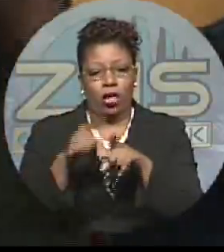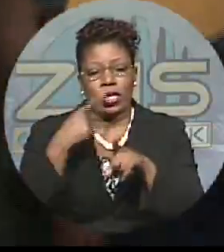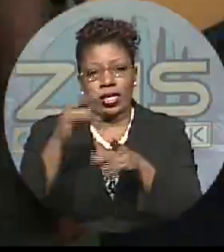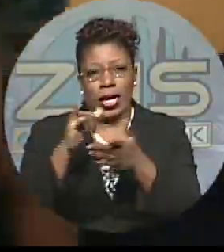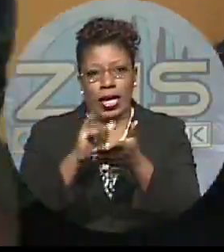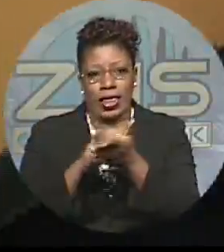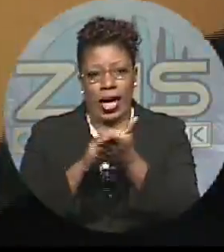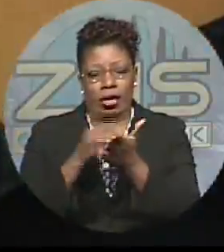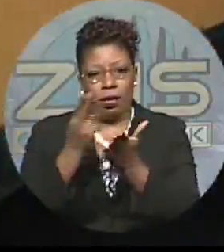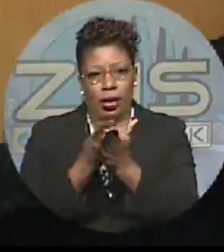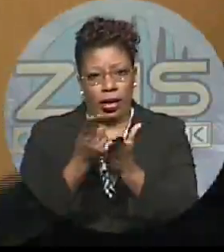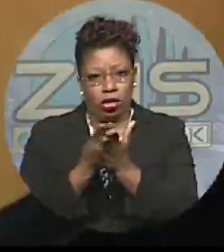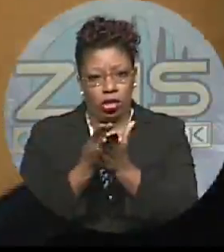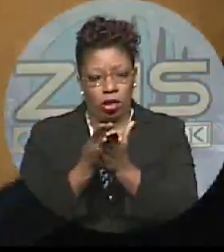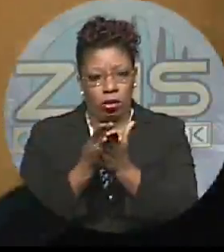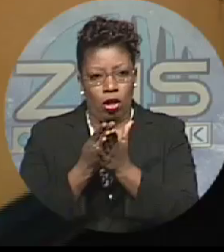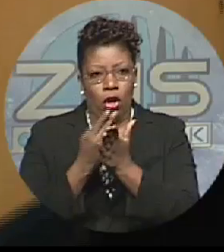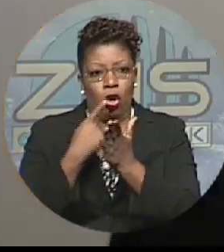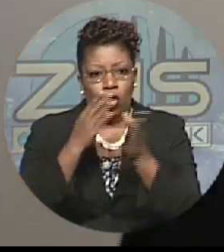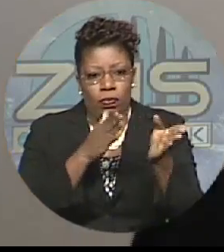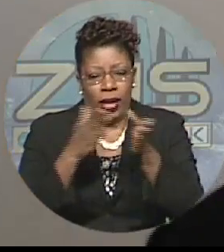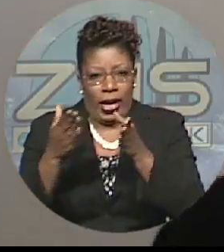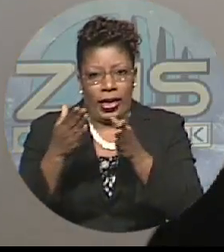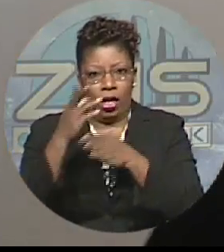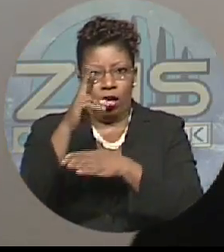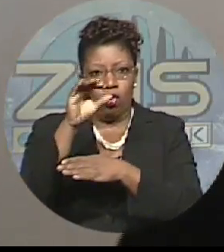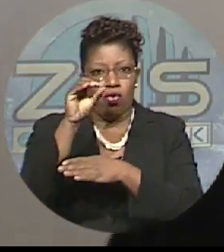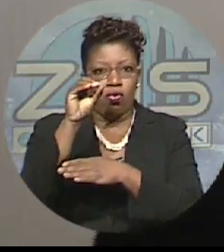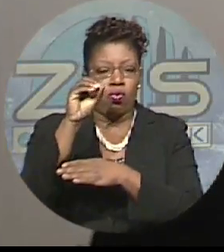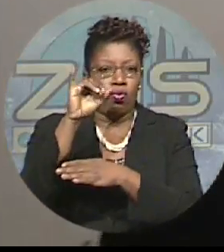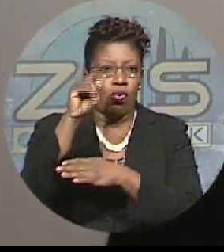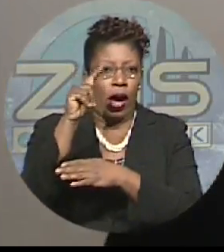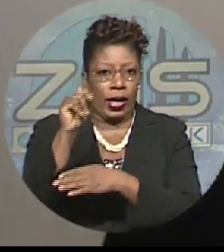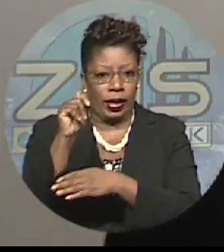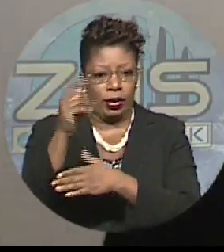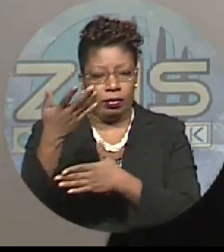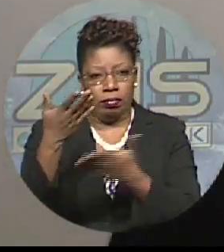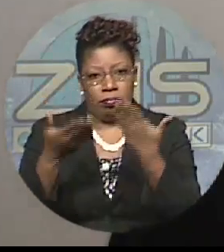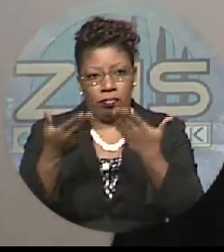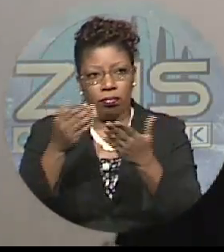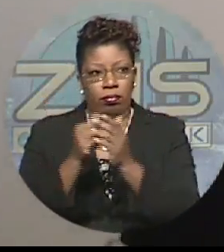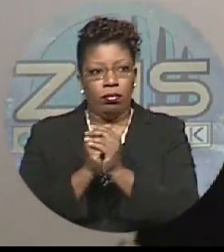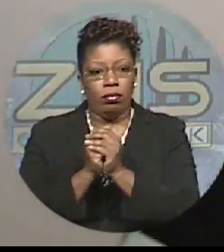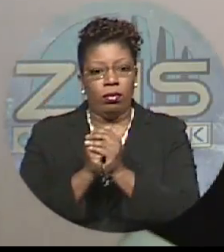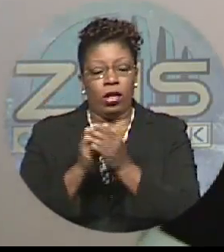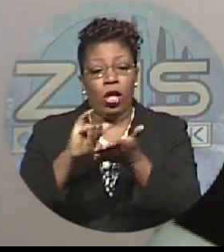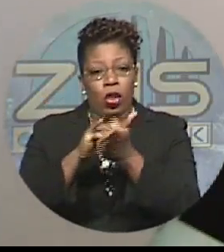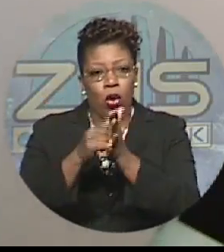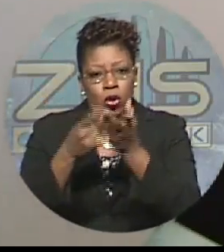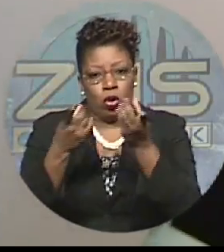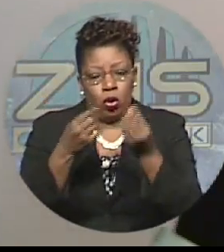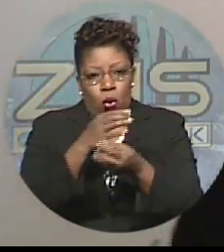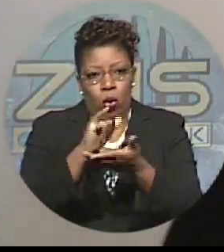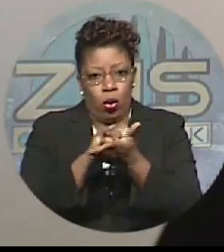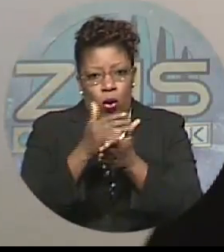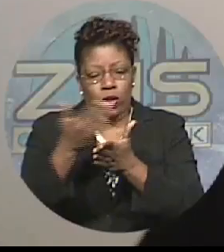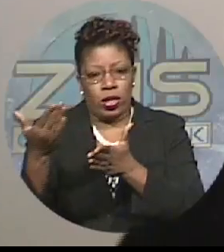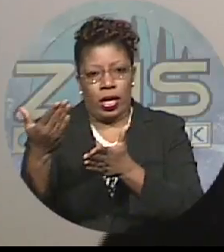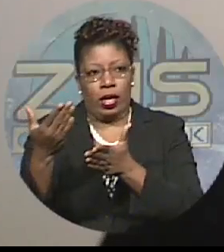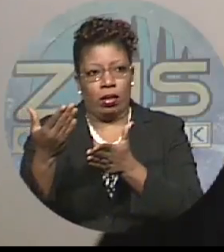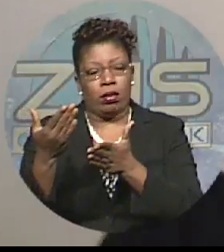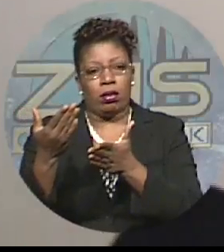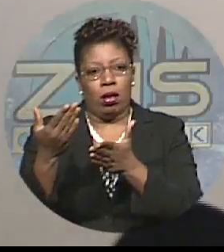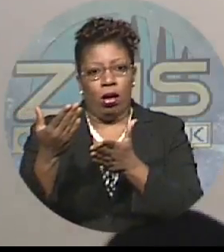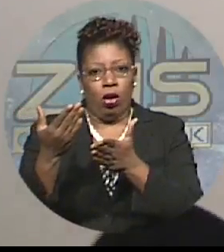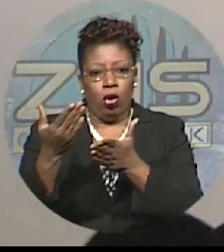speculation about Haitians planning an uprising. Those who do those things mostly are those born here,